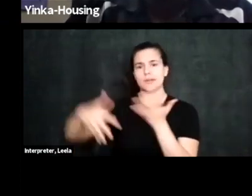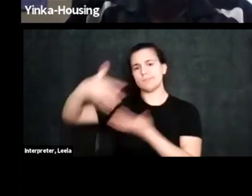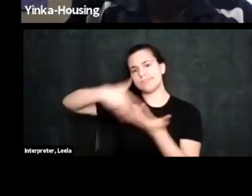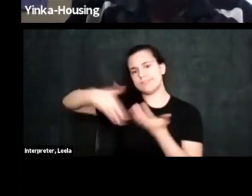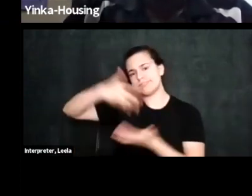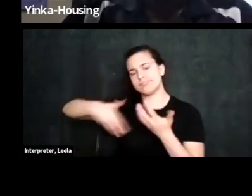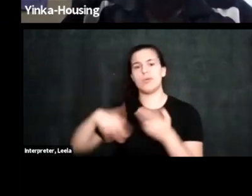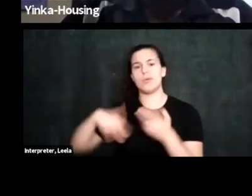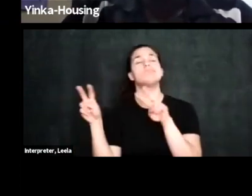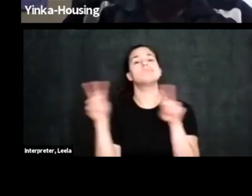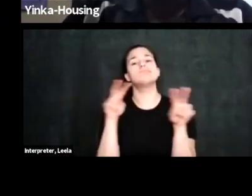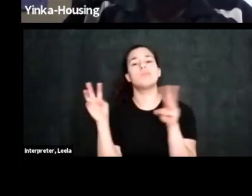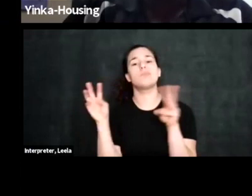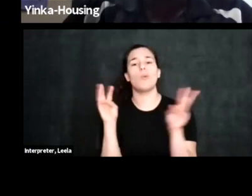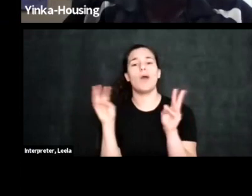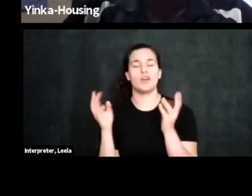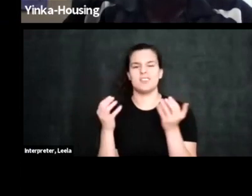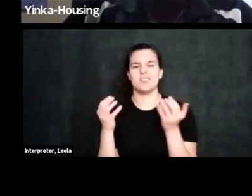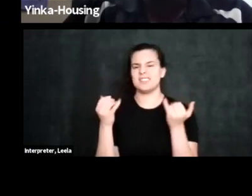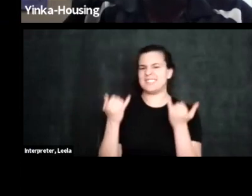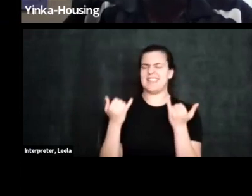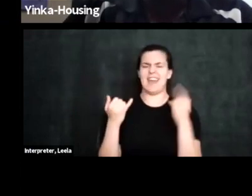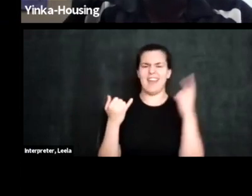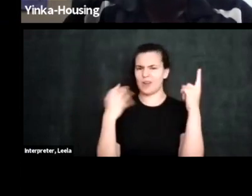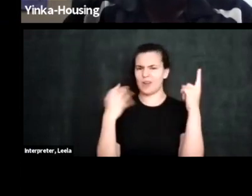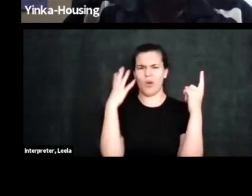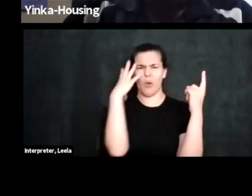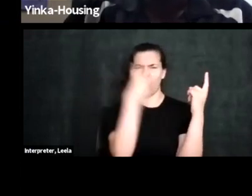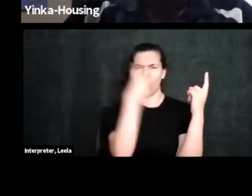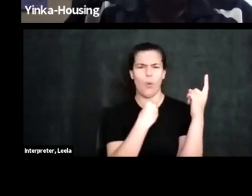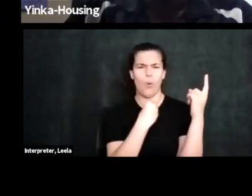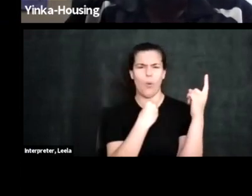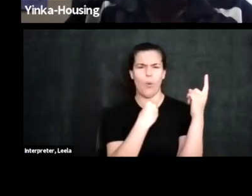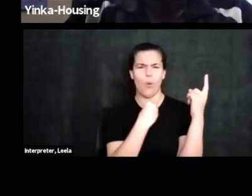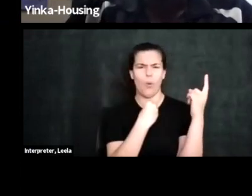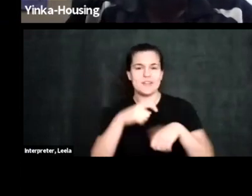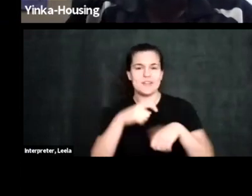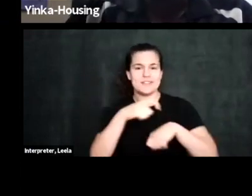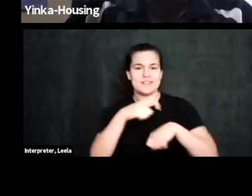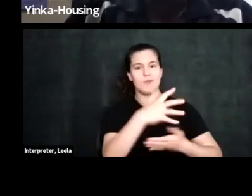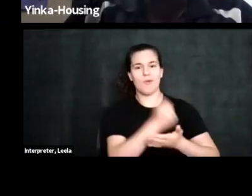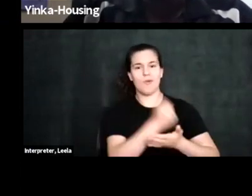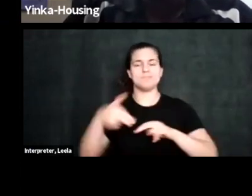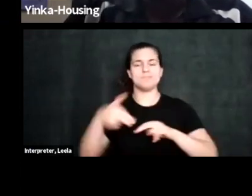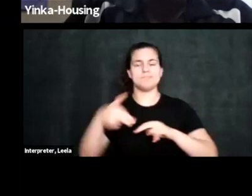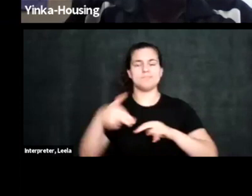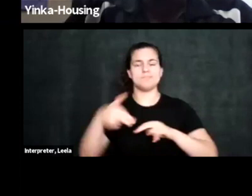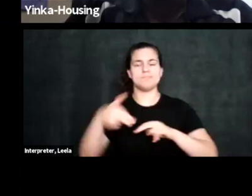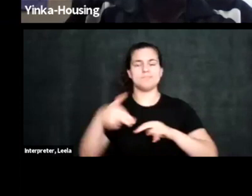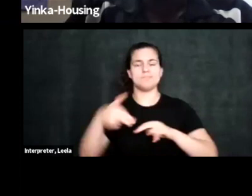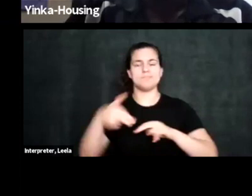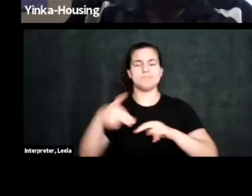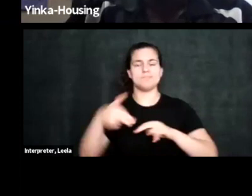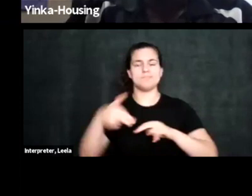the weather. Today, right now, we're having some great weather. So this would be a great time to just kind of relax and, you know, be